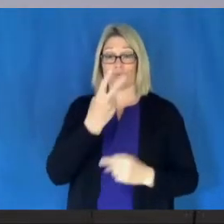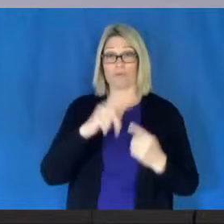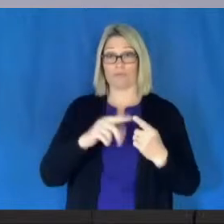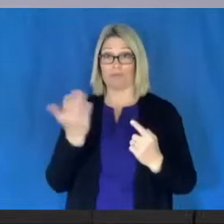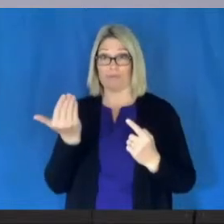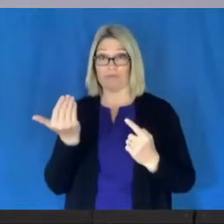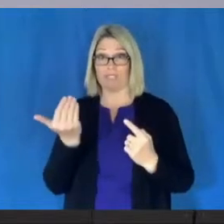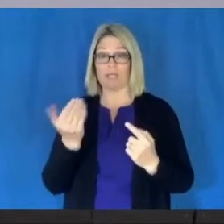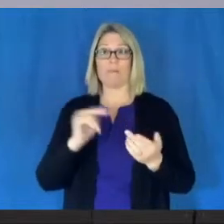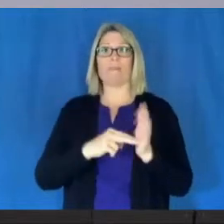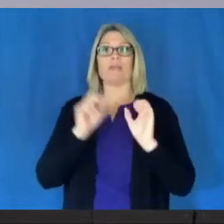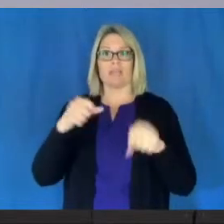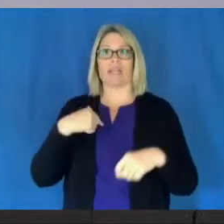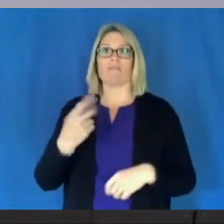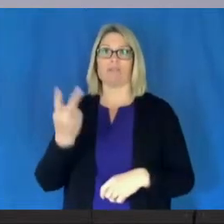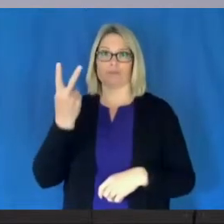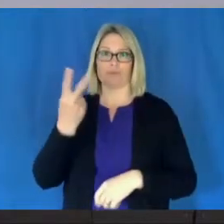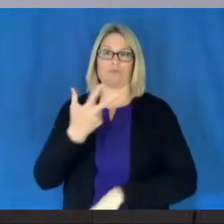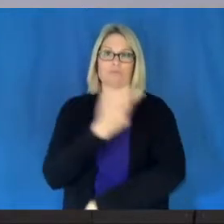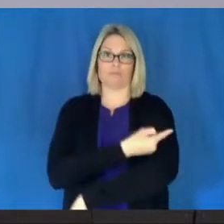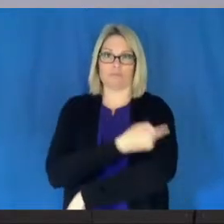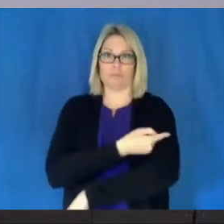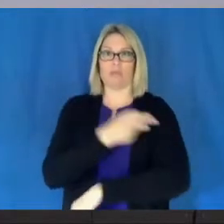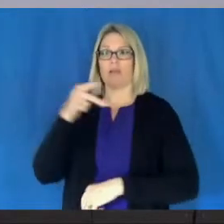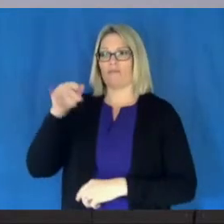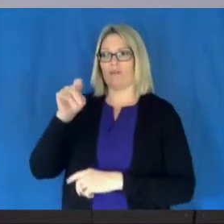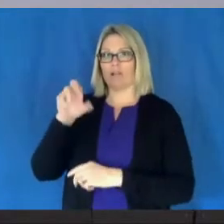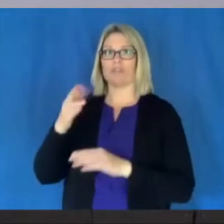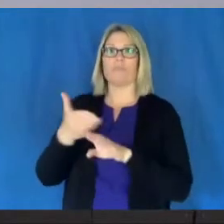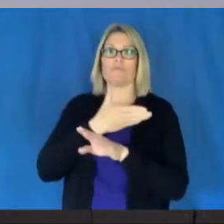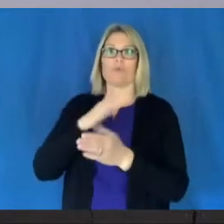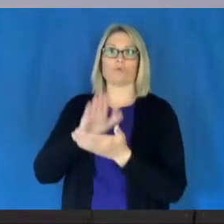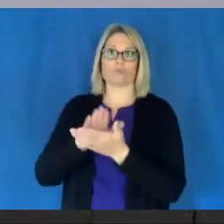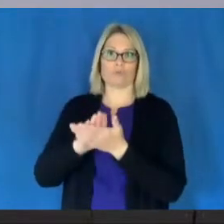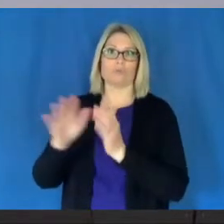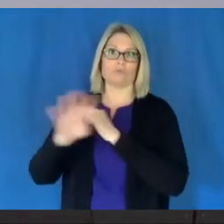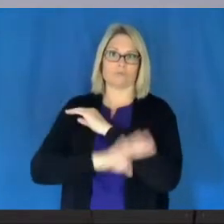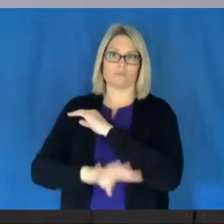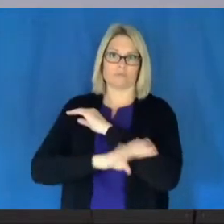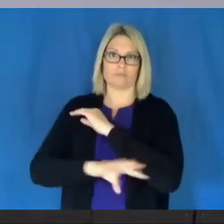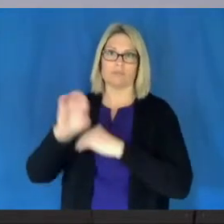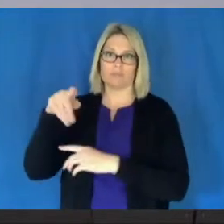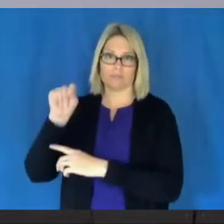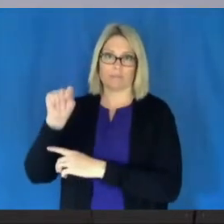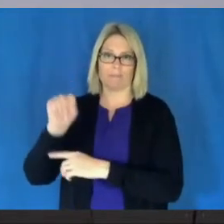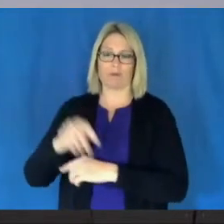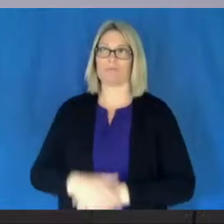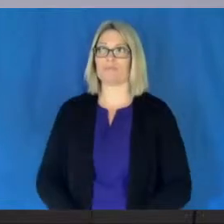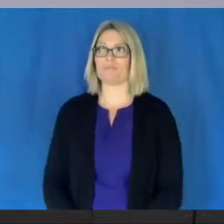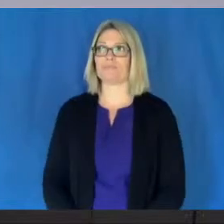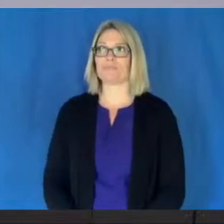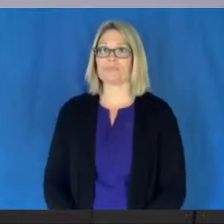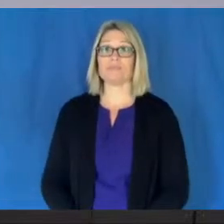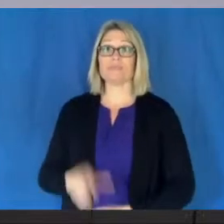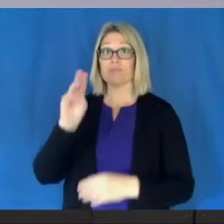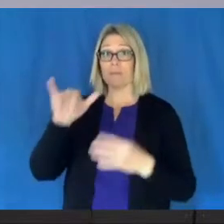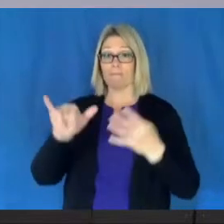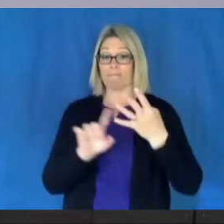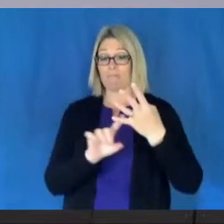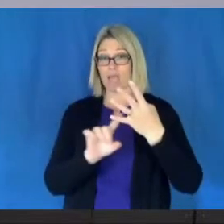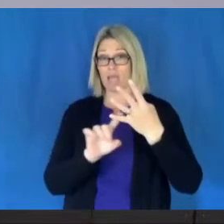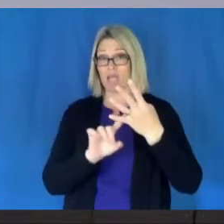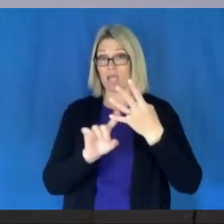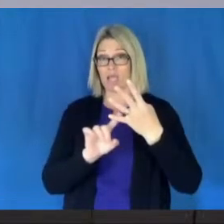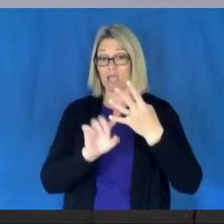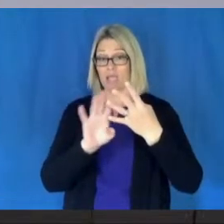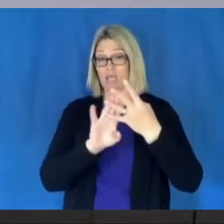able to have 2 doses of the vaccine before school resumes in September. By mid-May, we are expecting